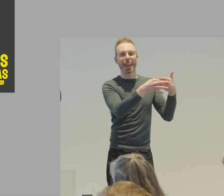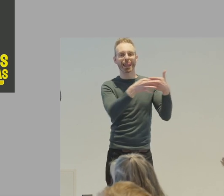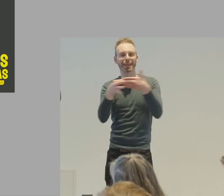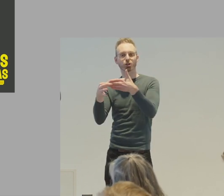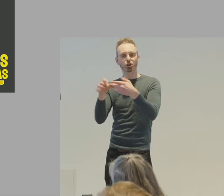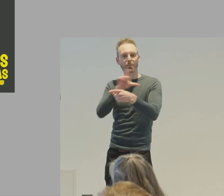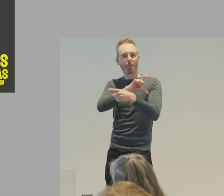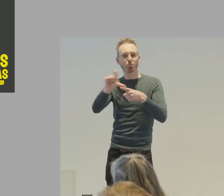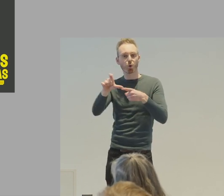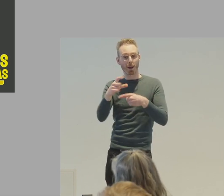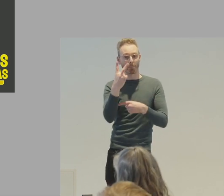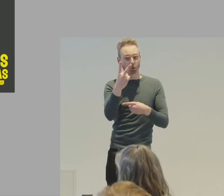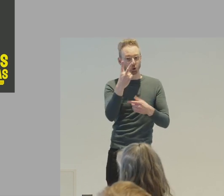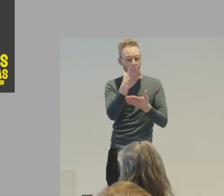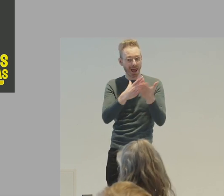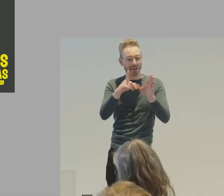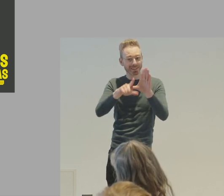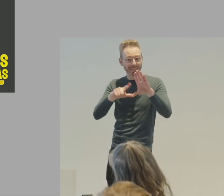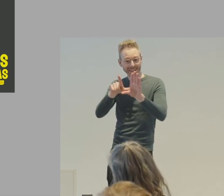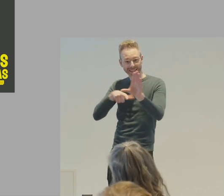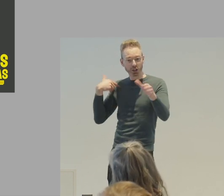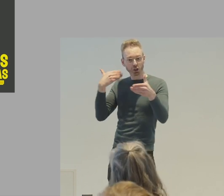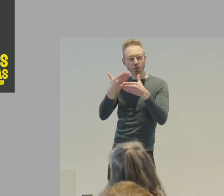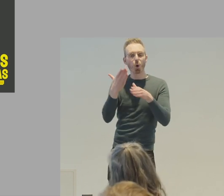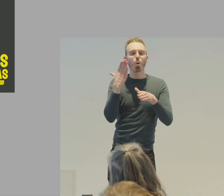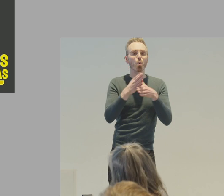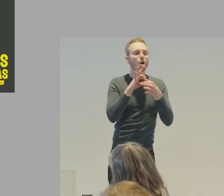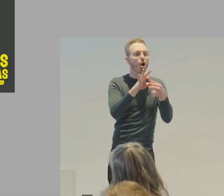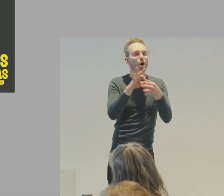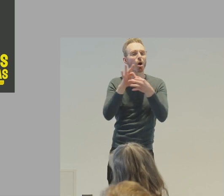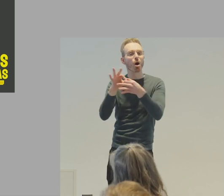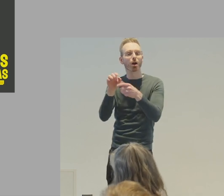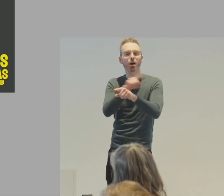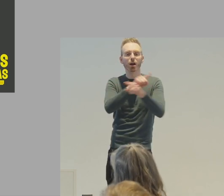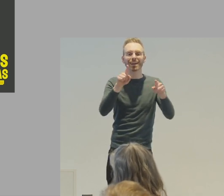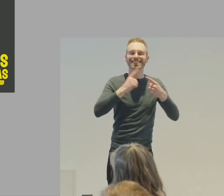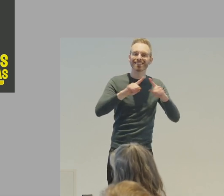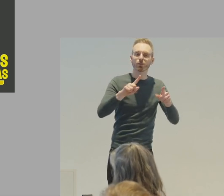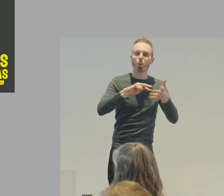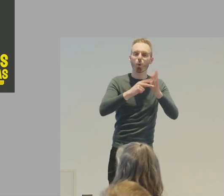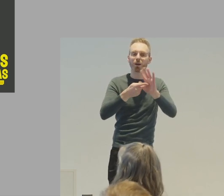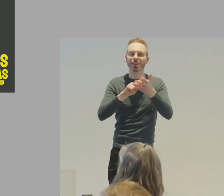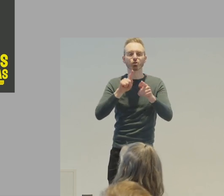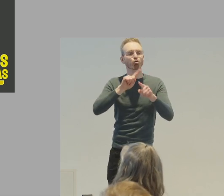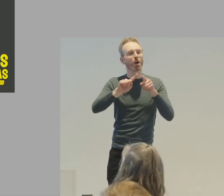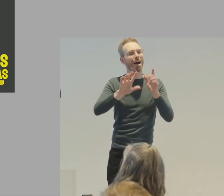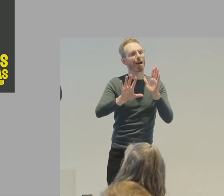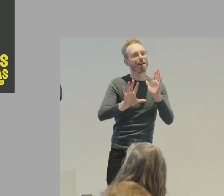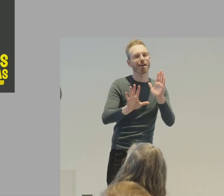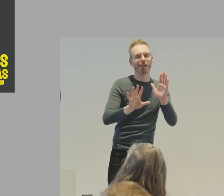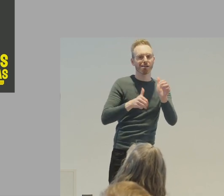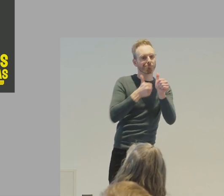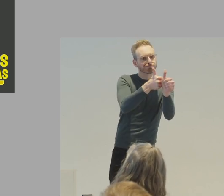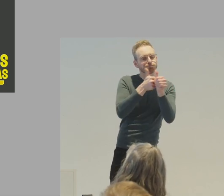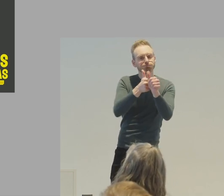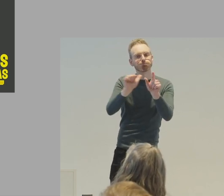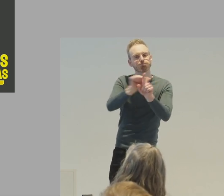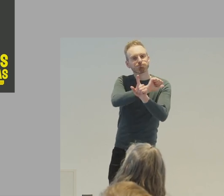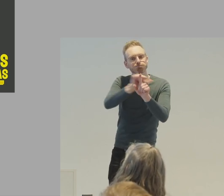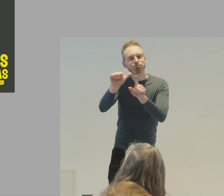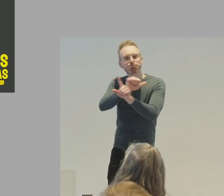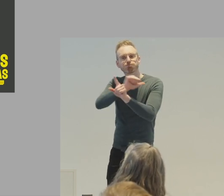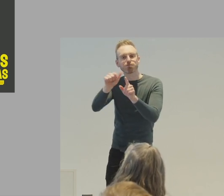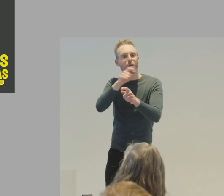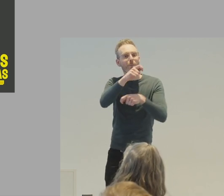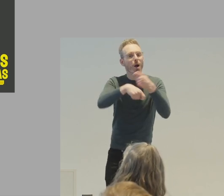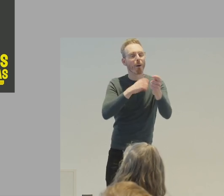program where we've upskilled different organizations and artists. So we'll look at that too. And then I will be talking about